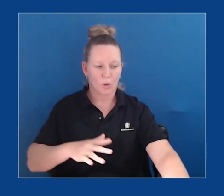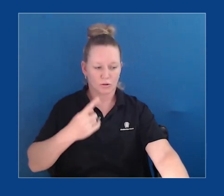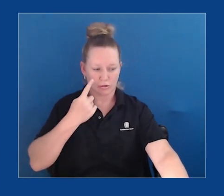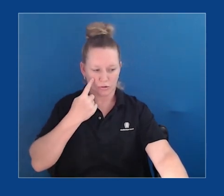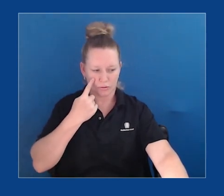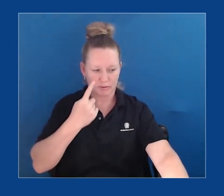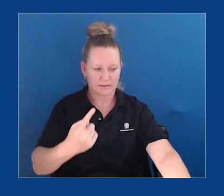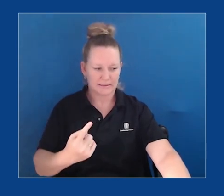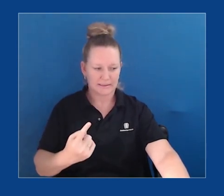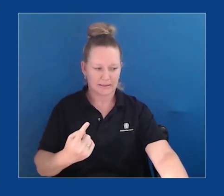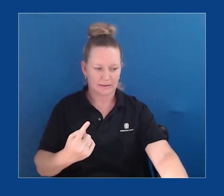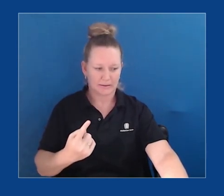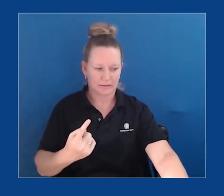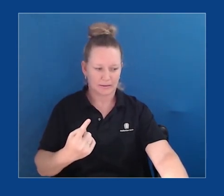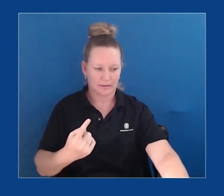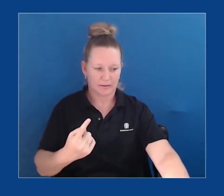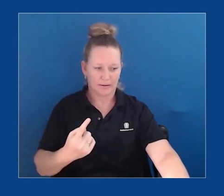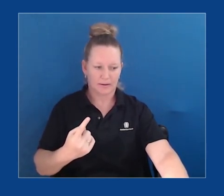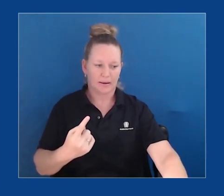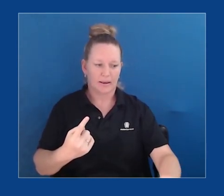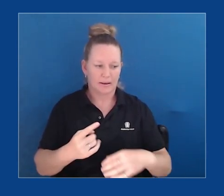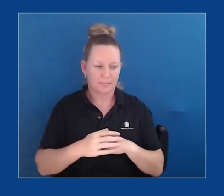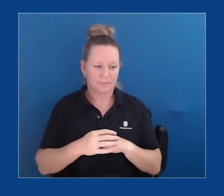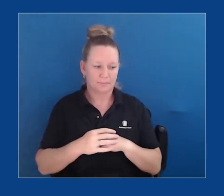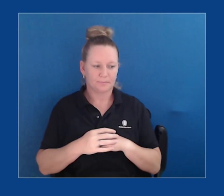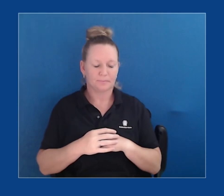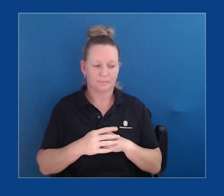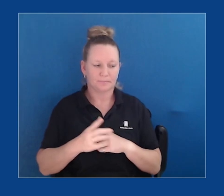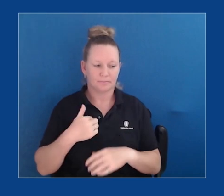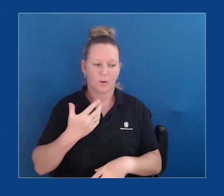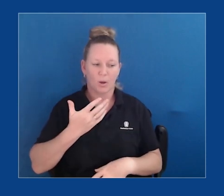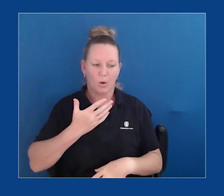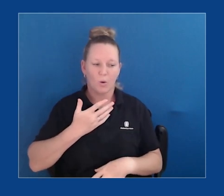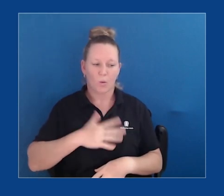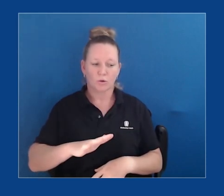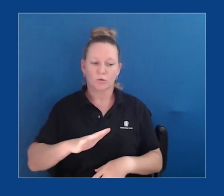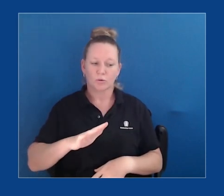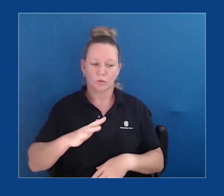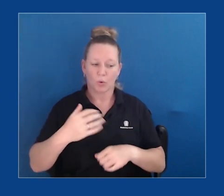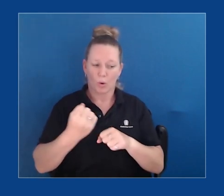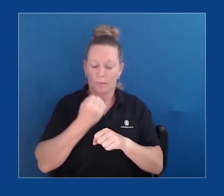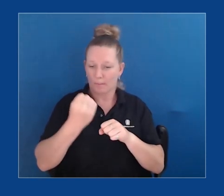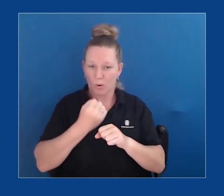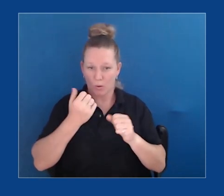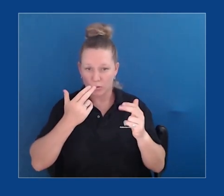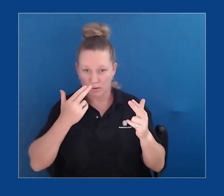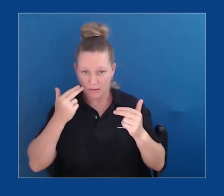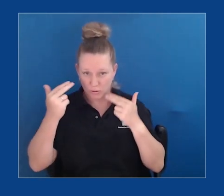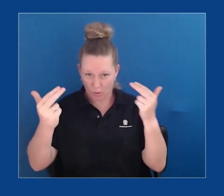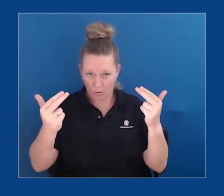I'd like to sort of compose a song and a